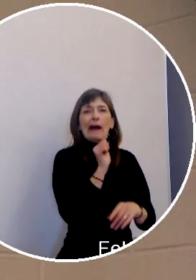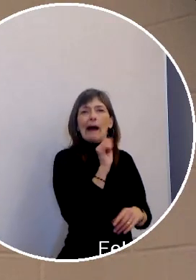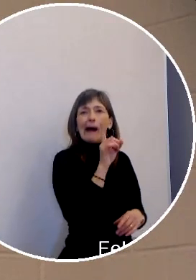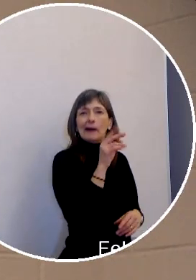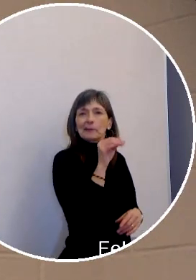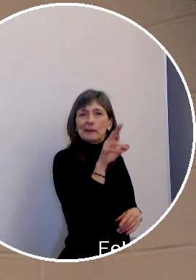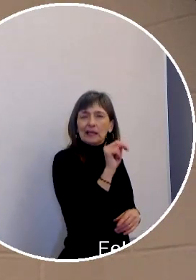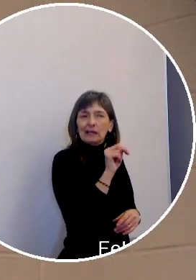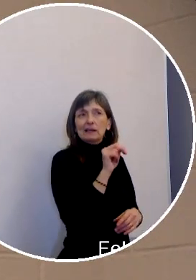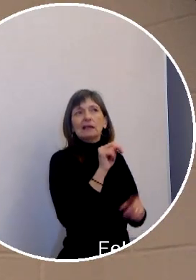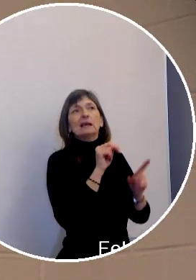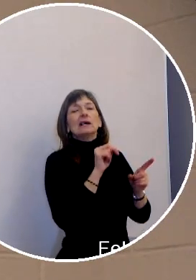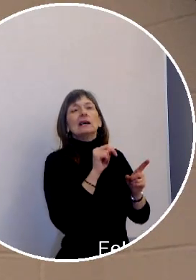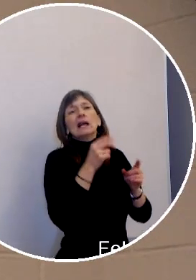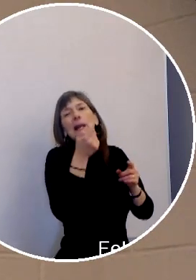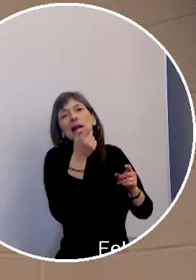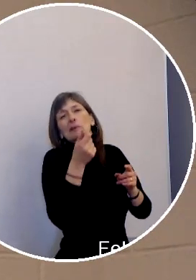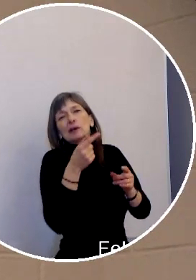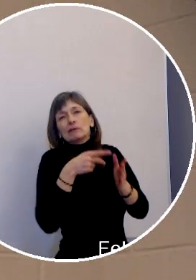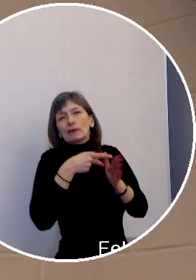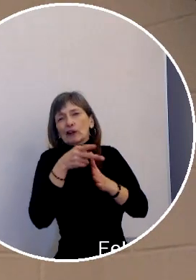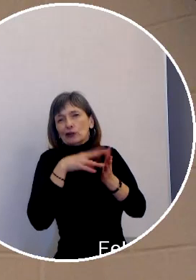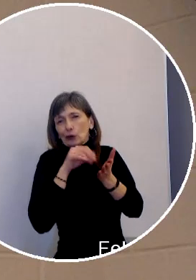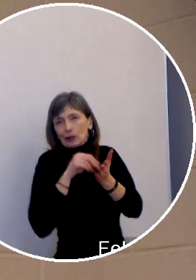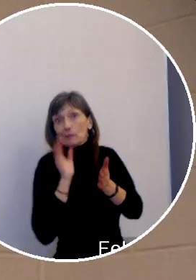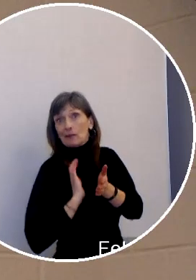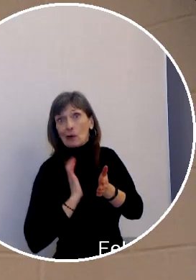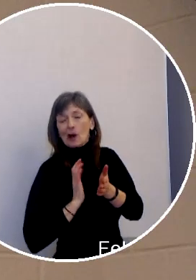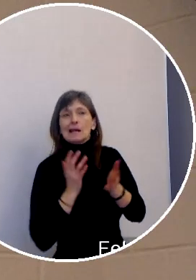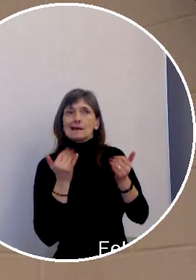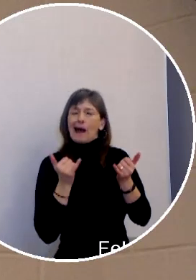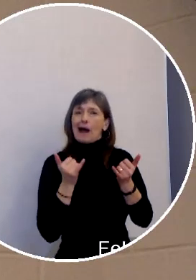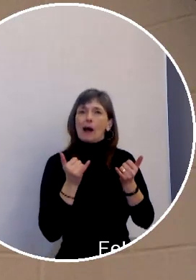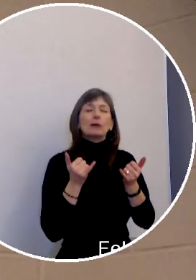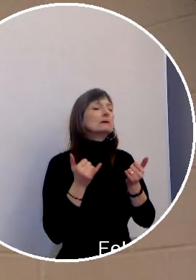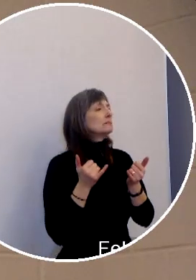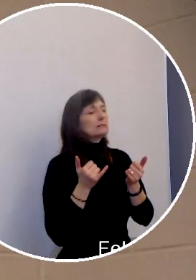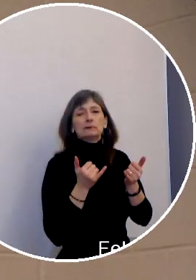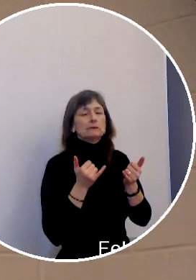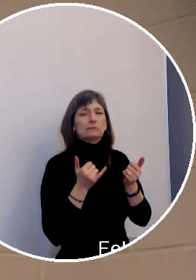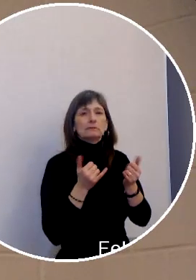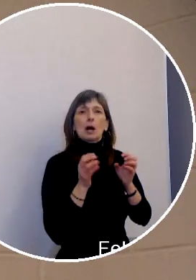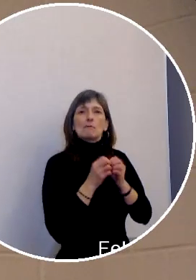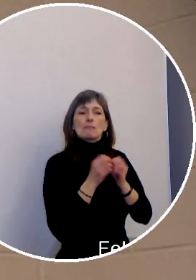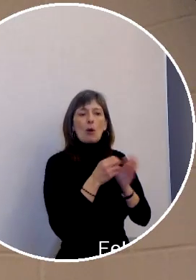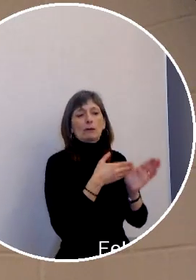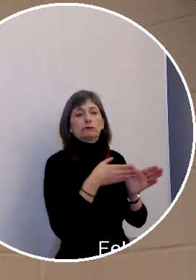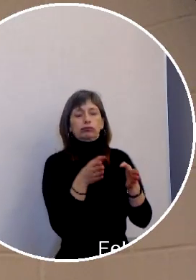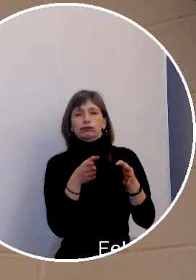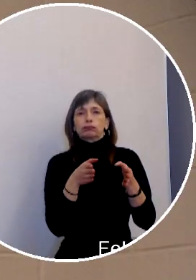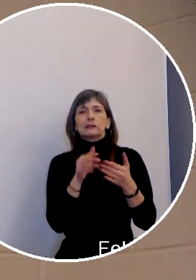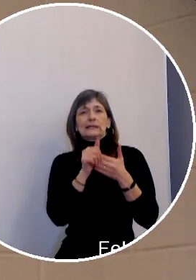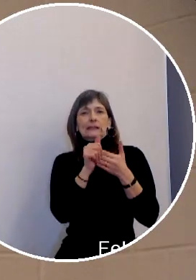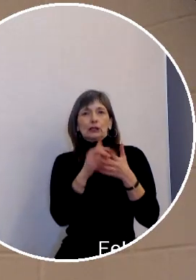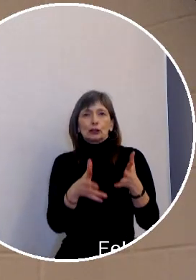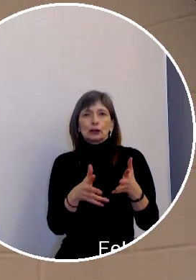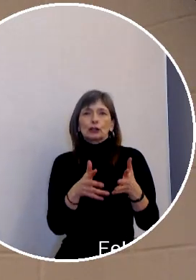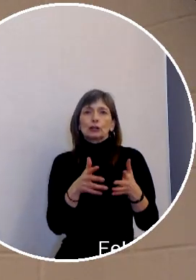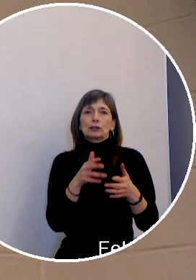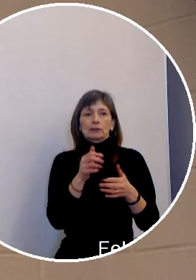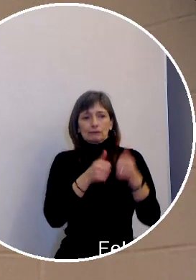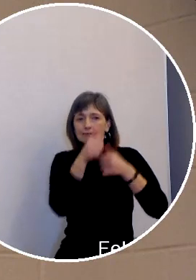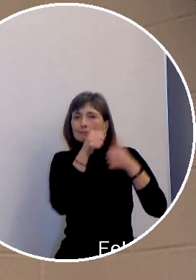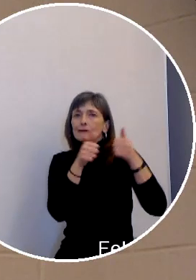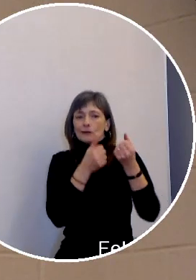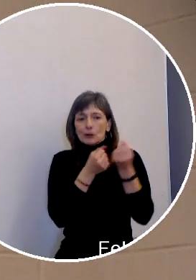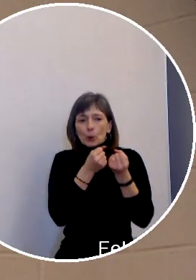some professional learning to focusing totally on those leading learners in our system, our administrators